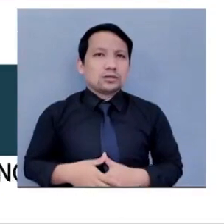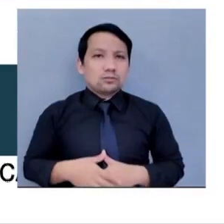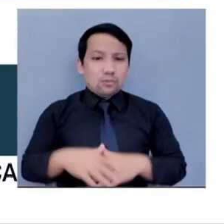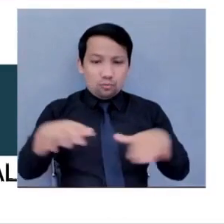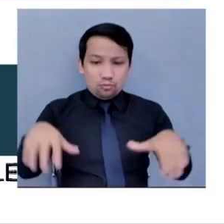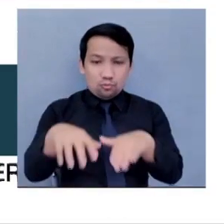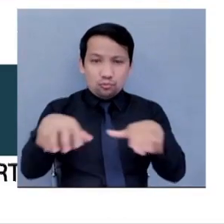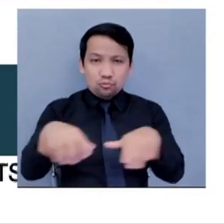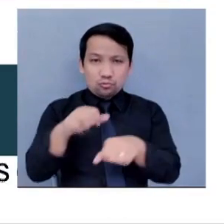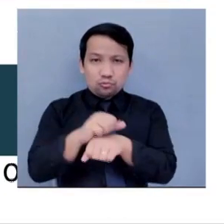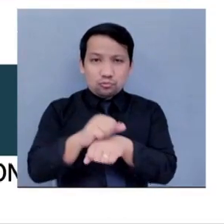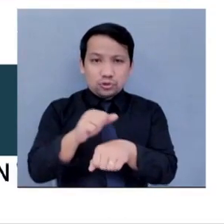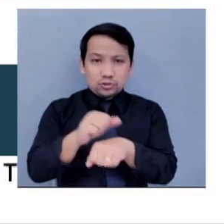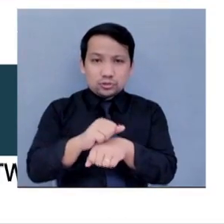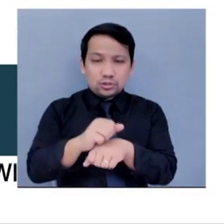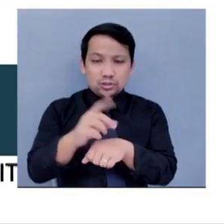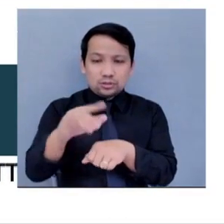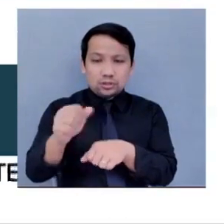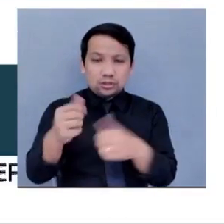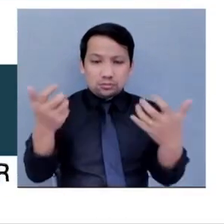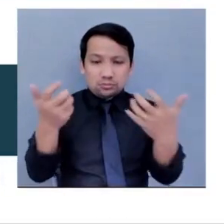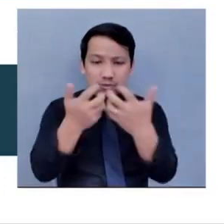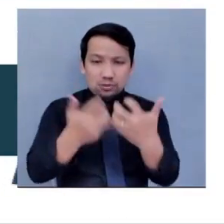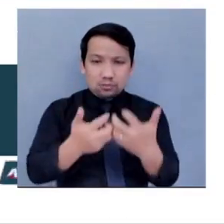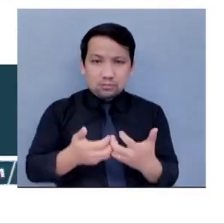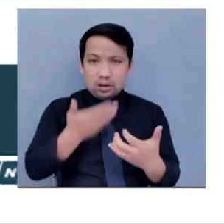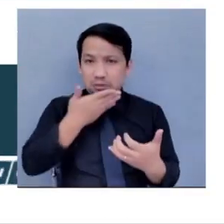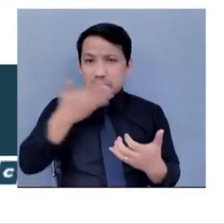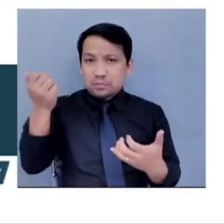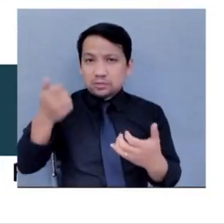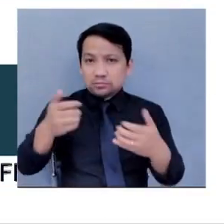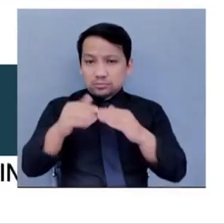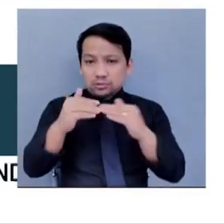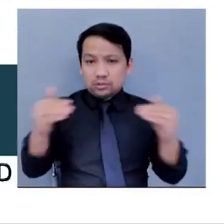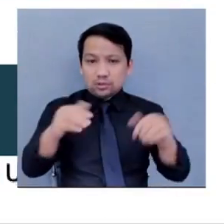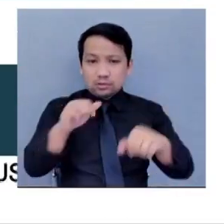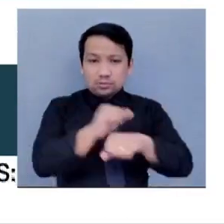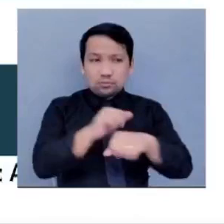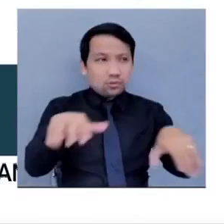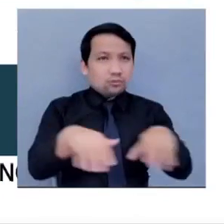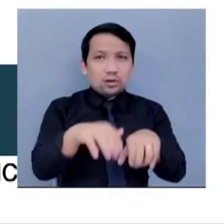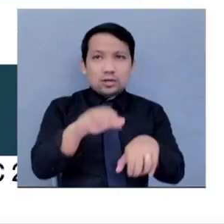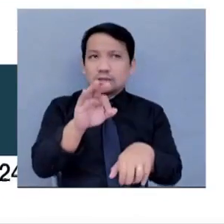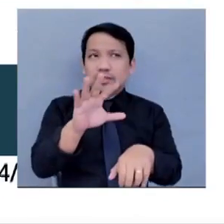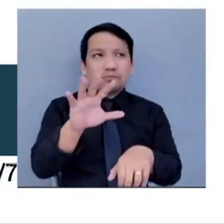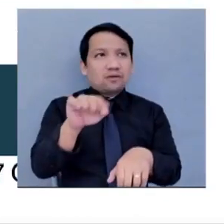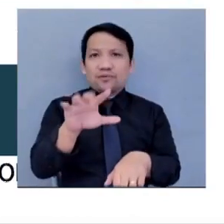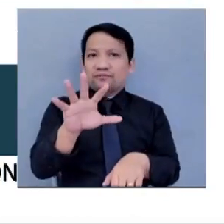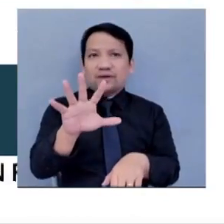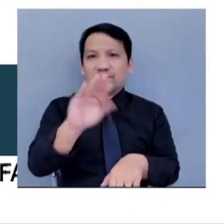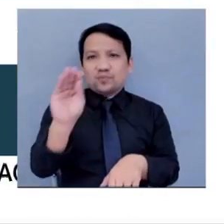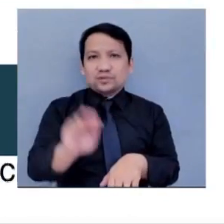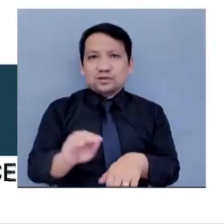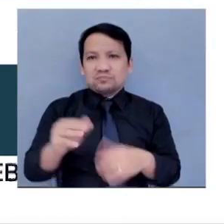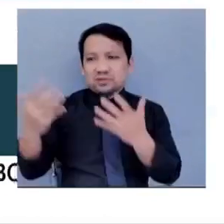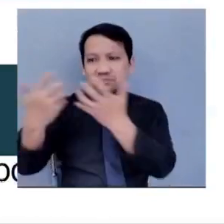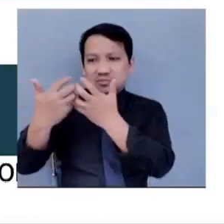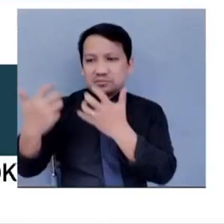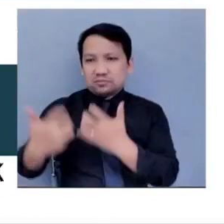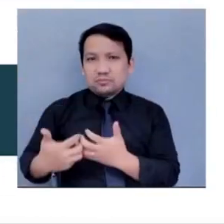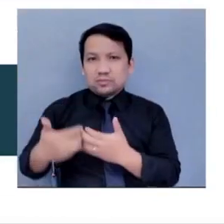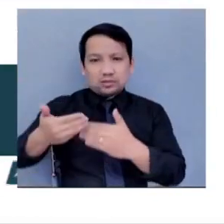well, surprisingly, it matched the best levels. The employment rate at 95.5%, that's matching the record